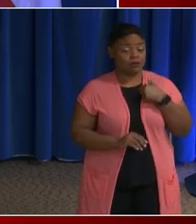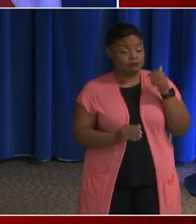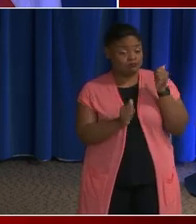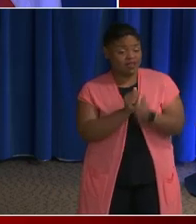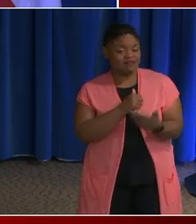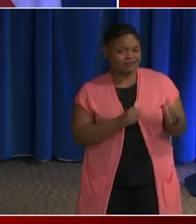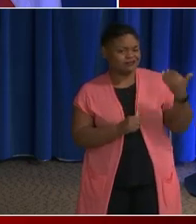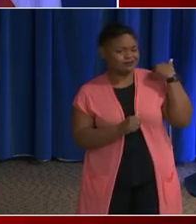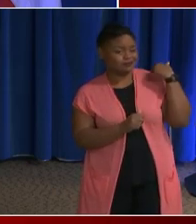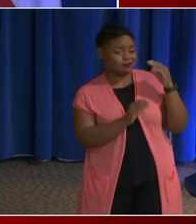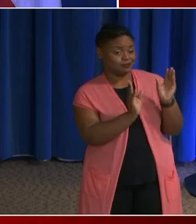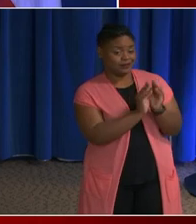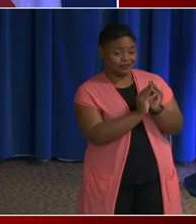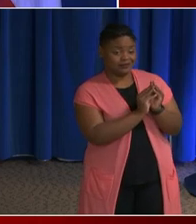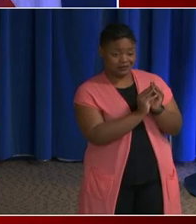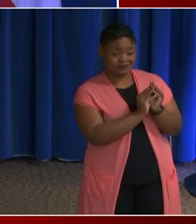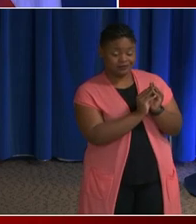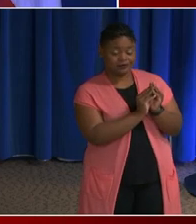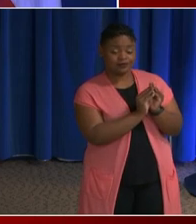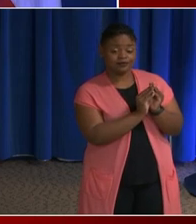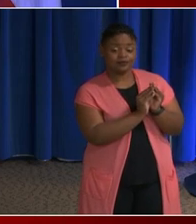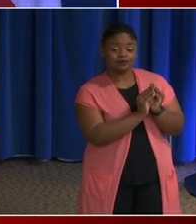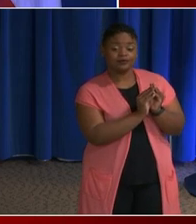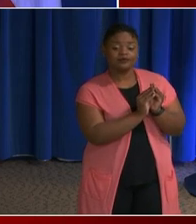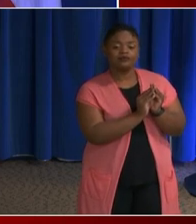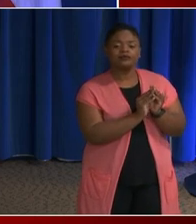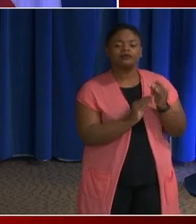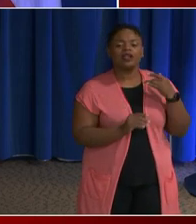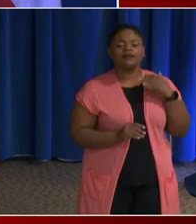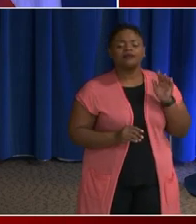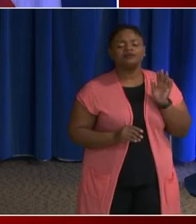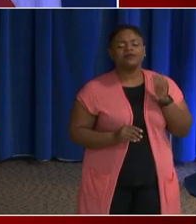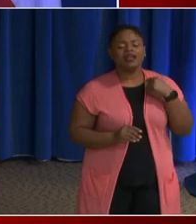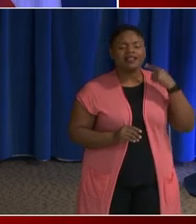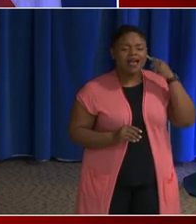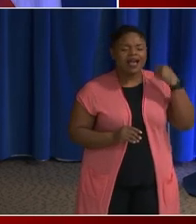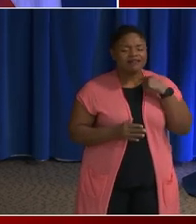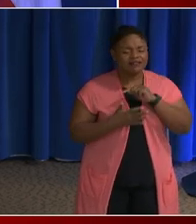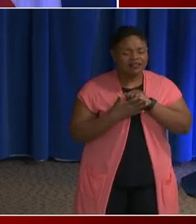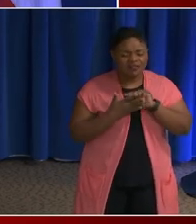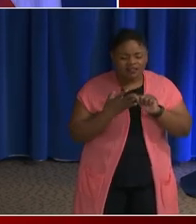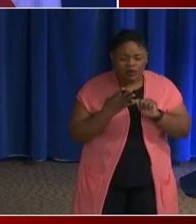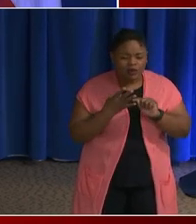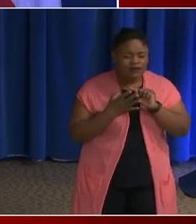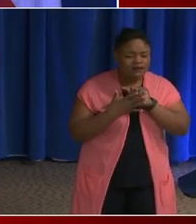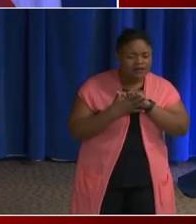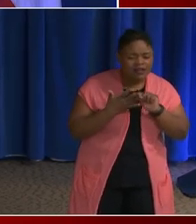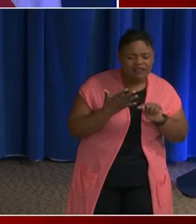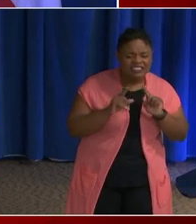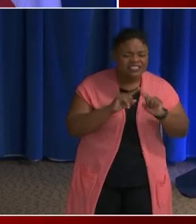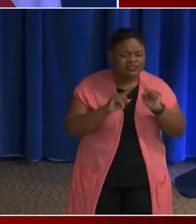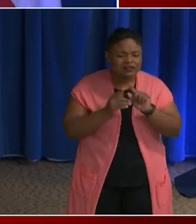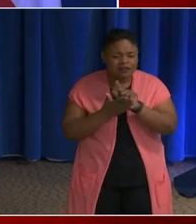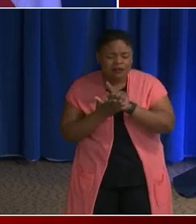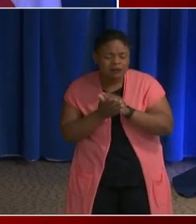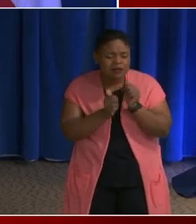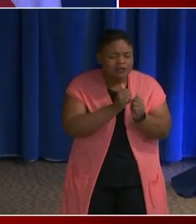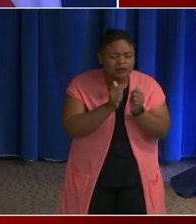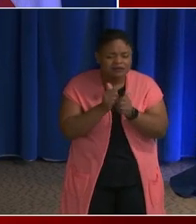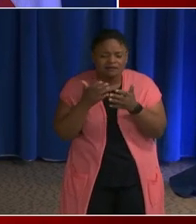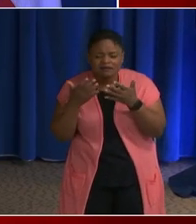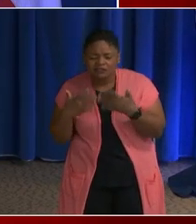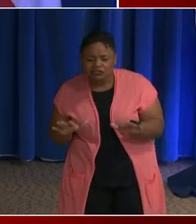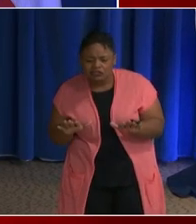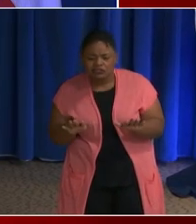consolidation of, I'm going to say, 4 or 5 different bills that had been passed periodically since March